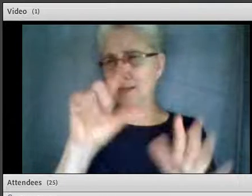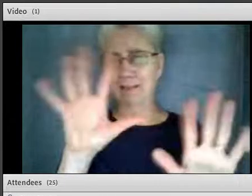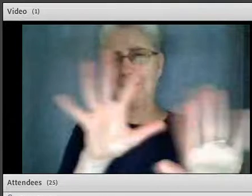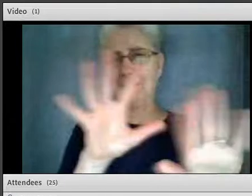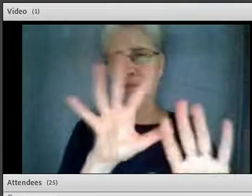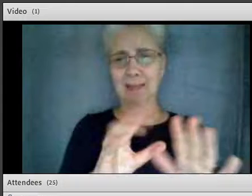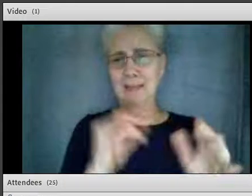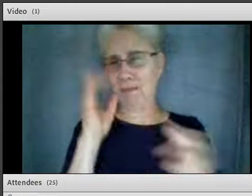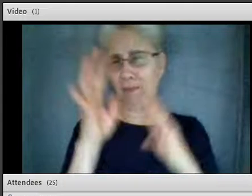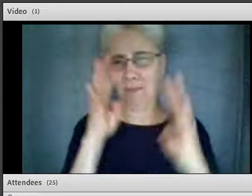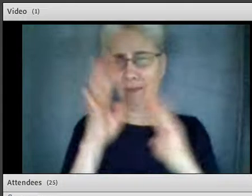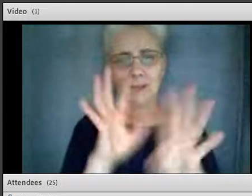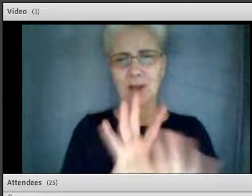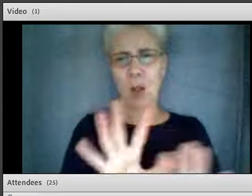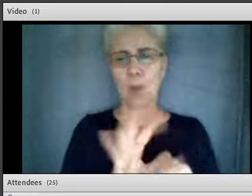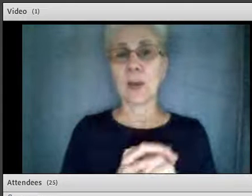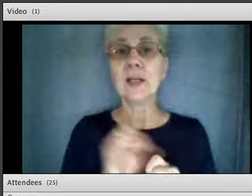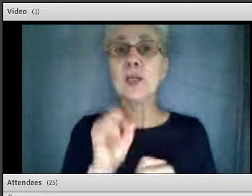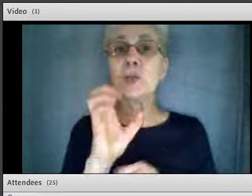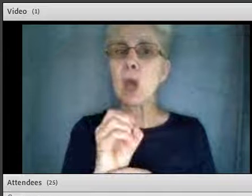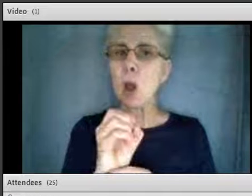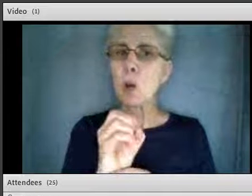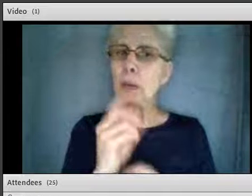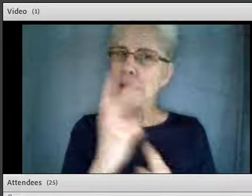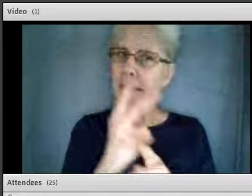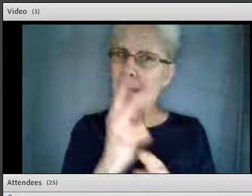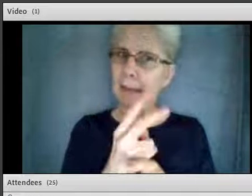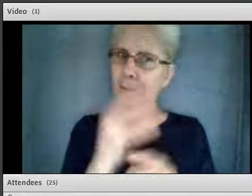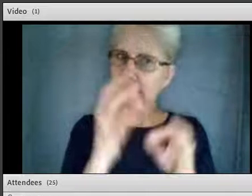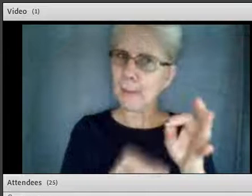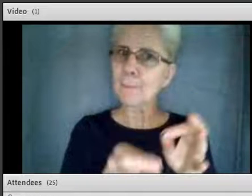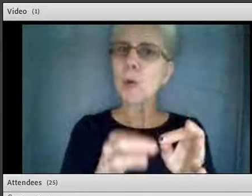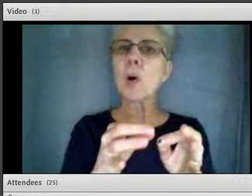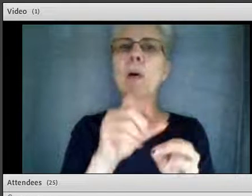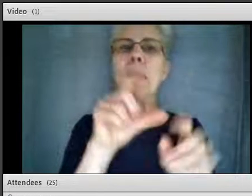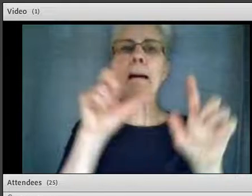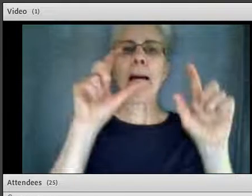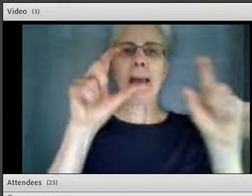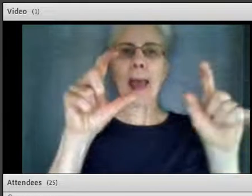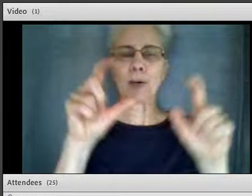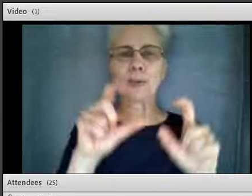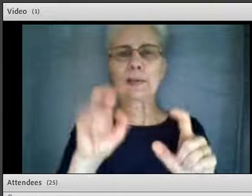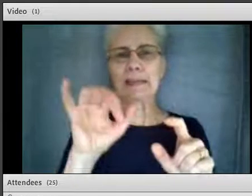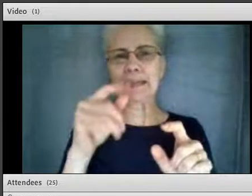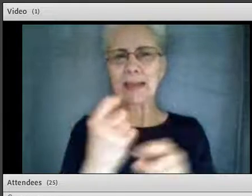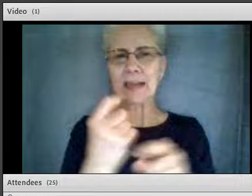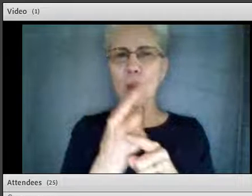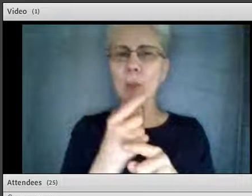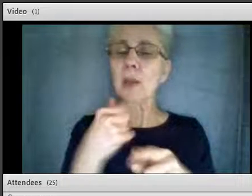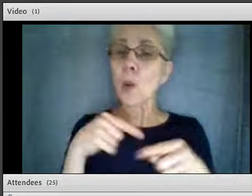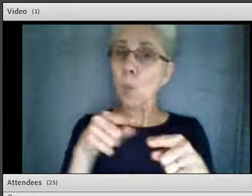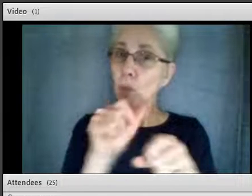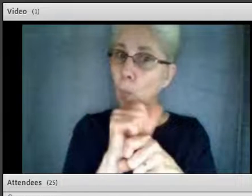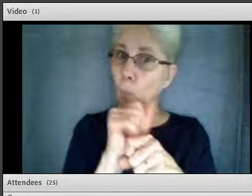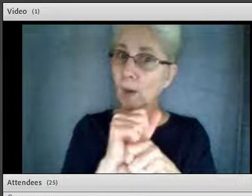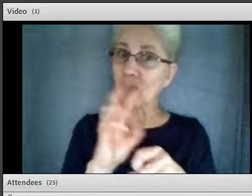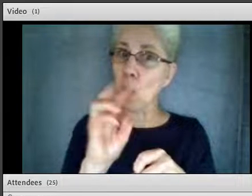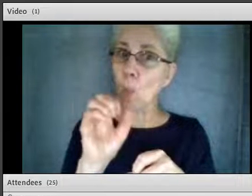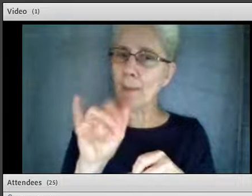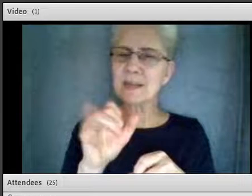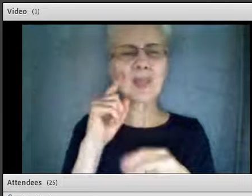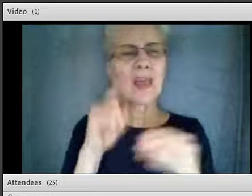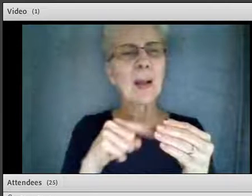So you want to make sure you use header tags appropriately. Just when you work on your website, you want to think about, like when you're doing an outline